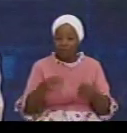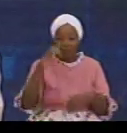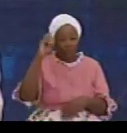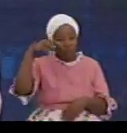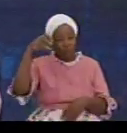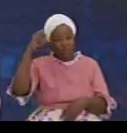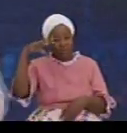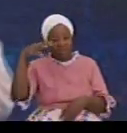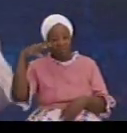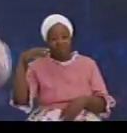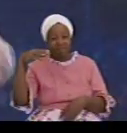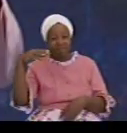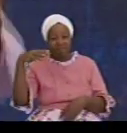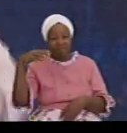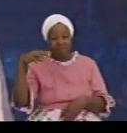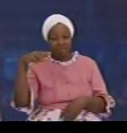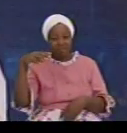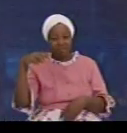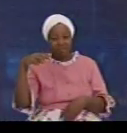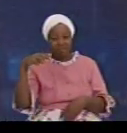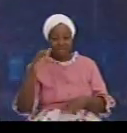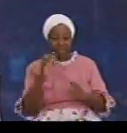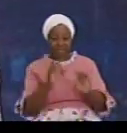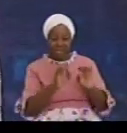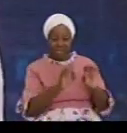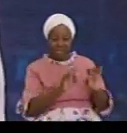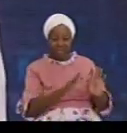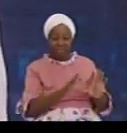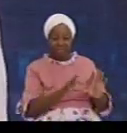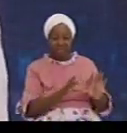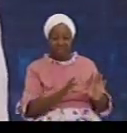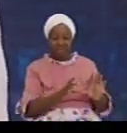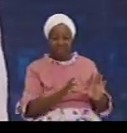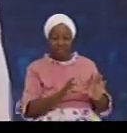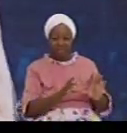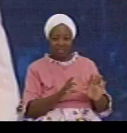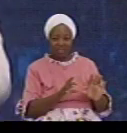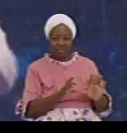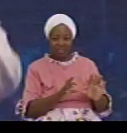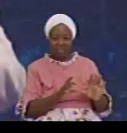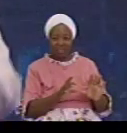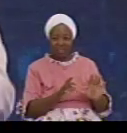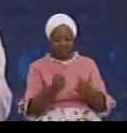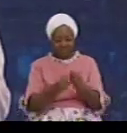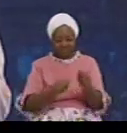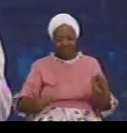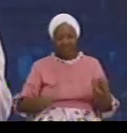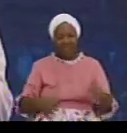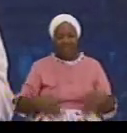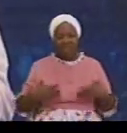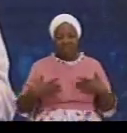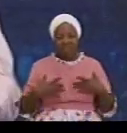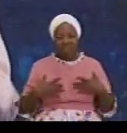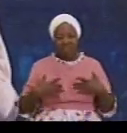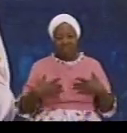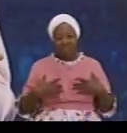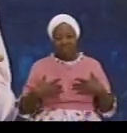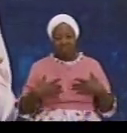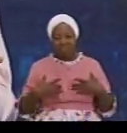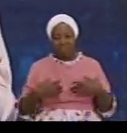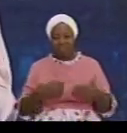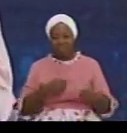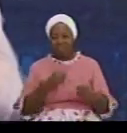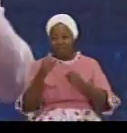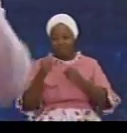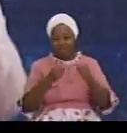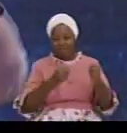Aborted life. Hatred. Aborted life. Variance.